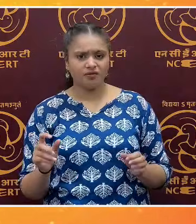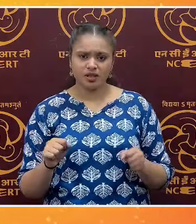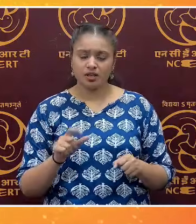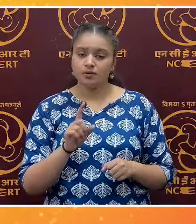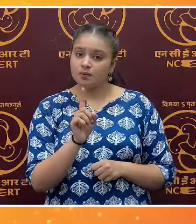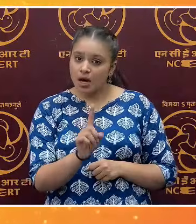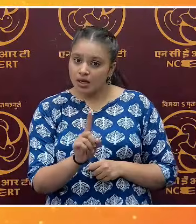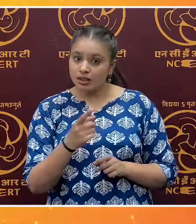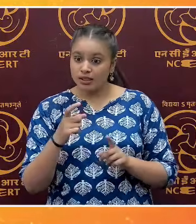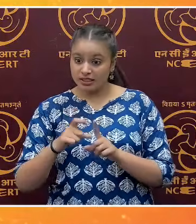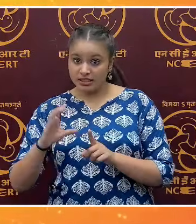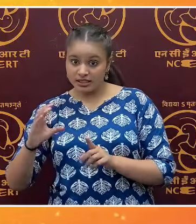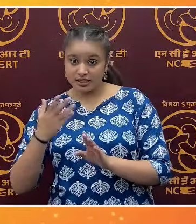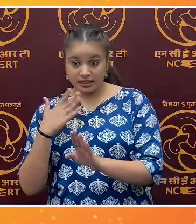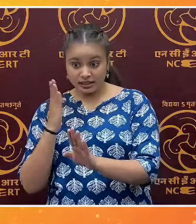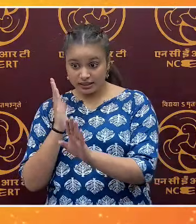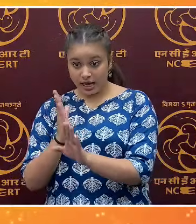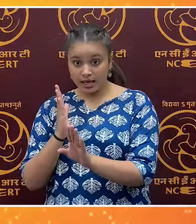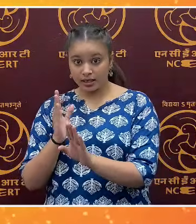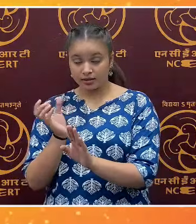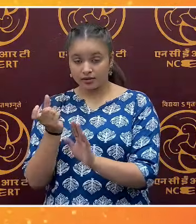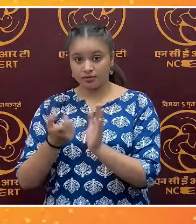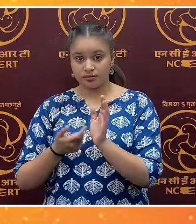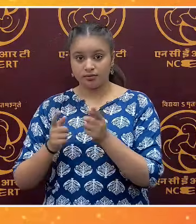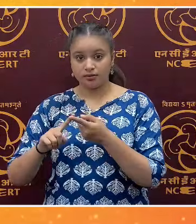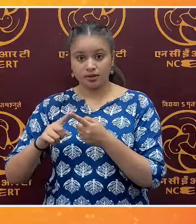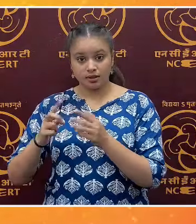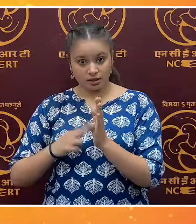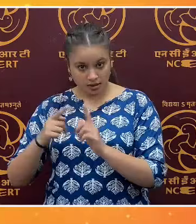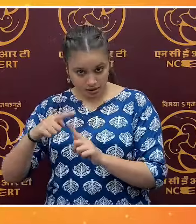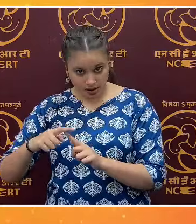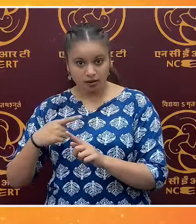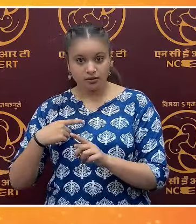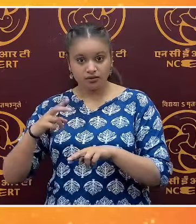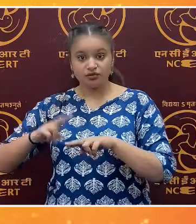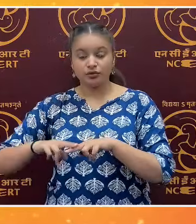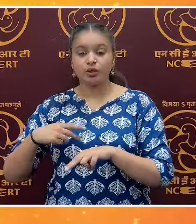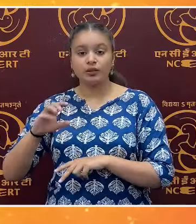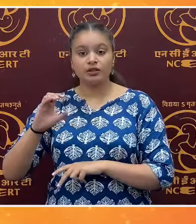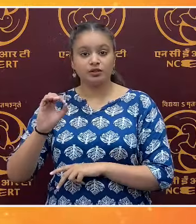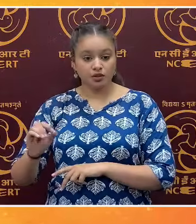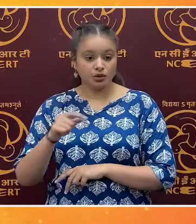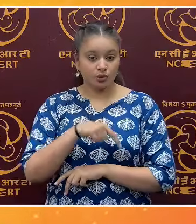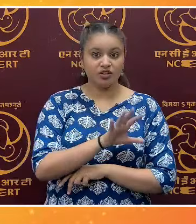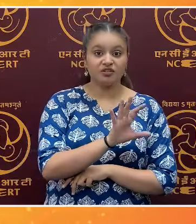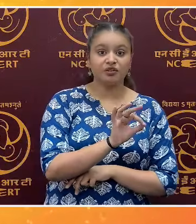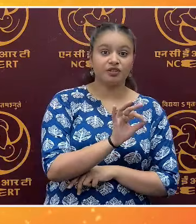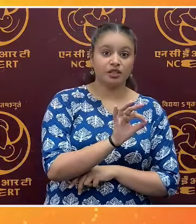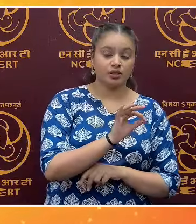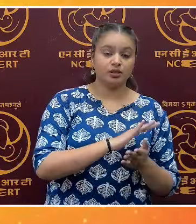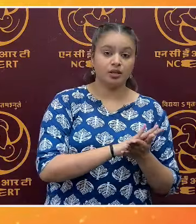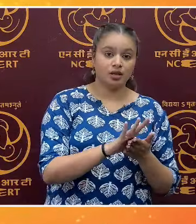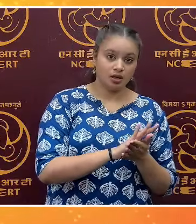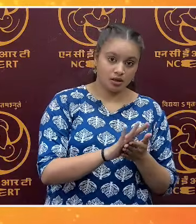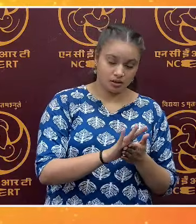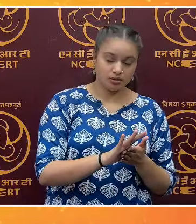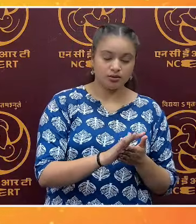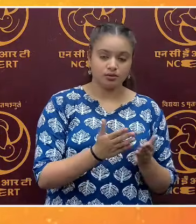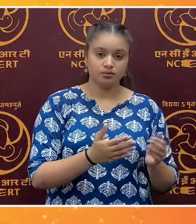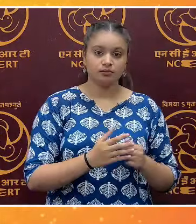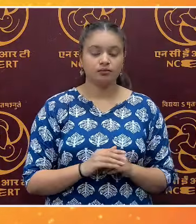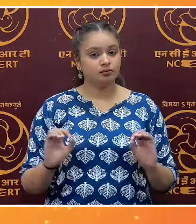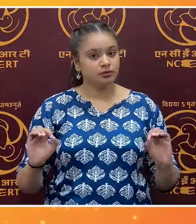but DC is the direct current which has a 0 frequency, and AC has a 50 hertz of frequency. All right. Okay. Now, let us start with